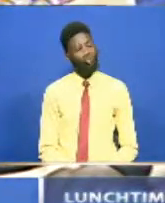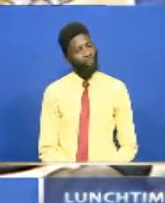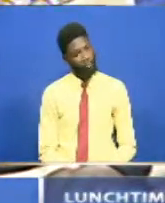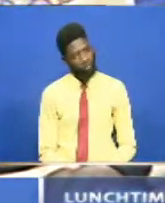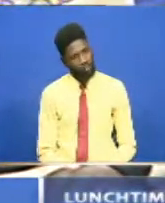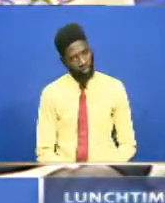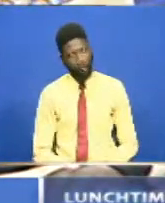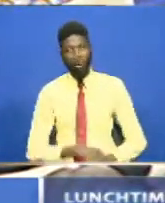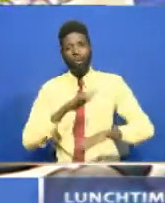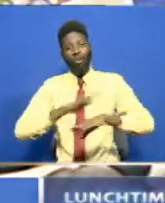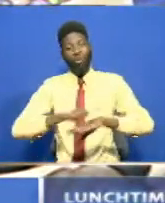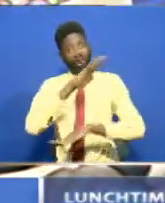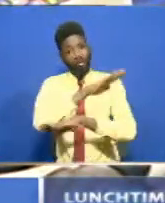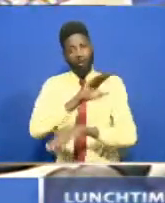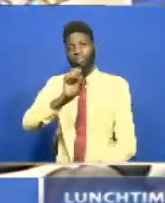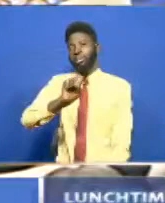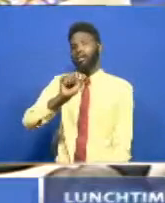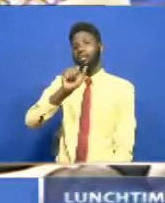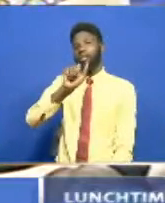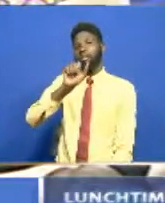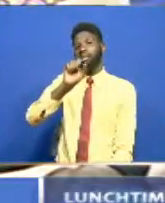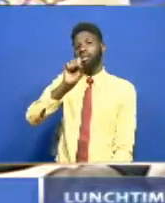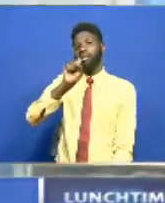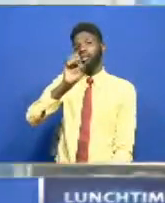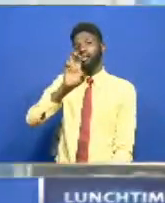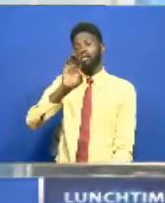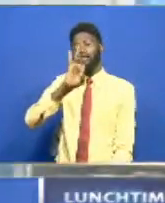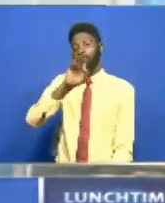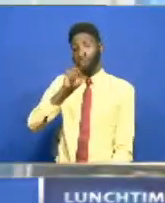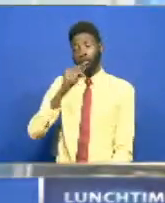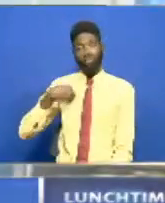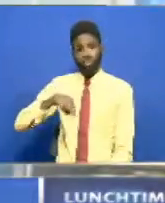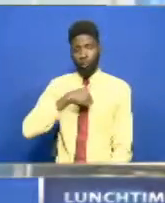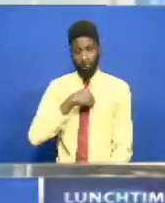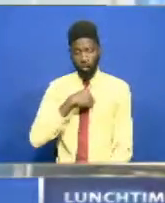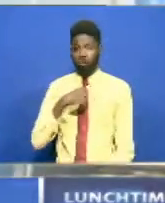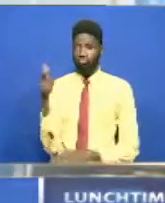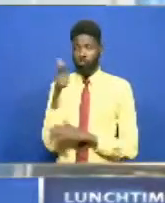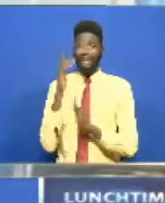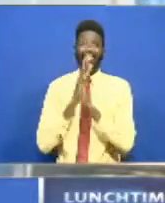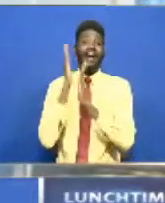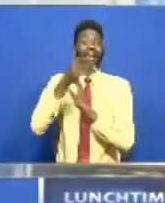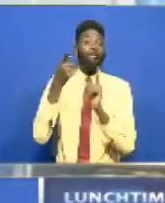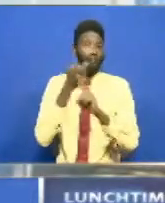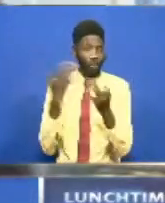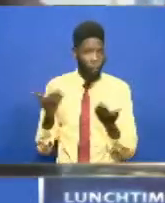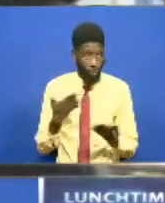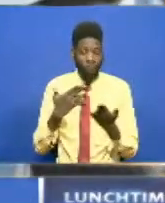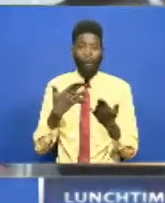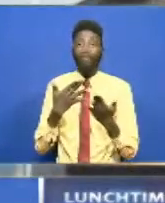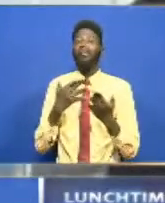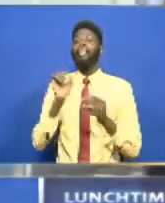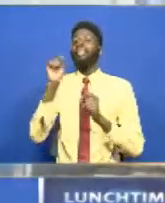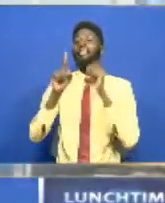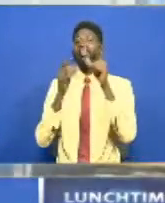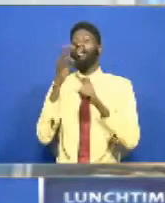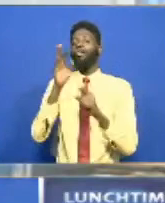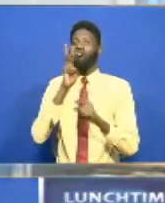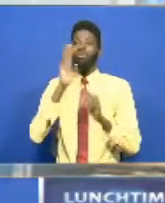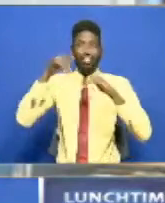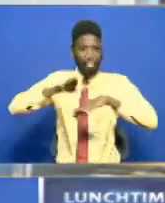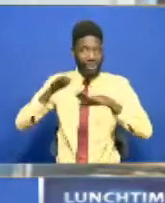Good afternoon, Serfine. We're coming to you live from the Star of the Sea Secondary School, where this particular institution has been